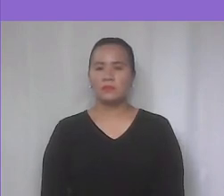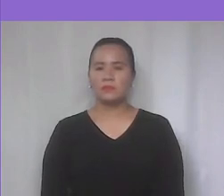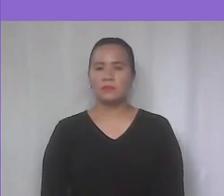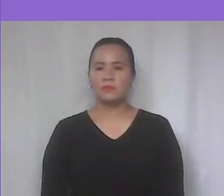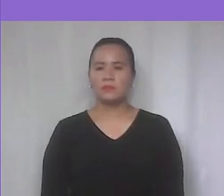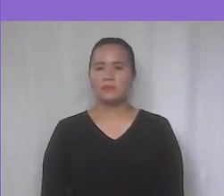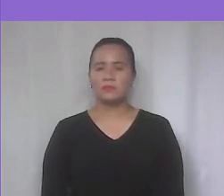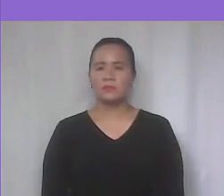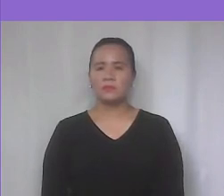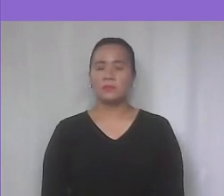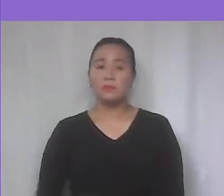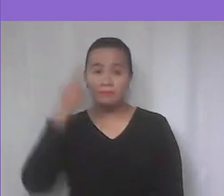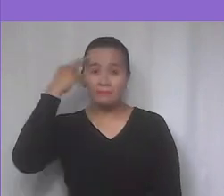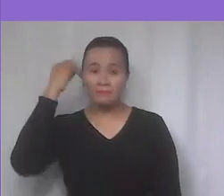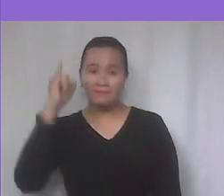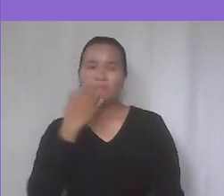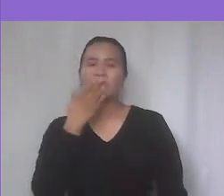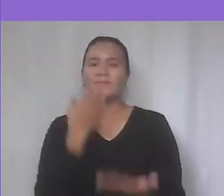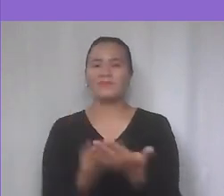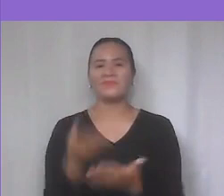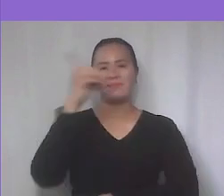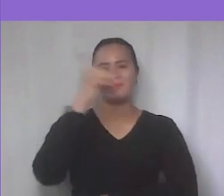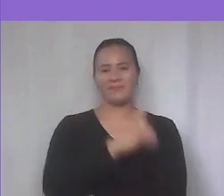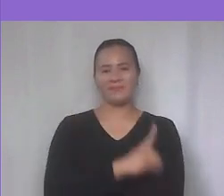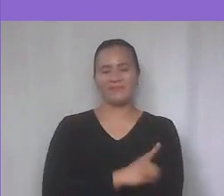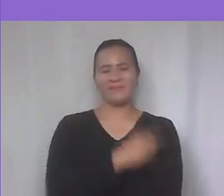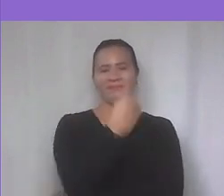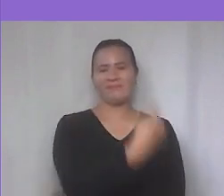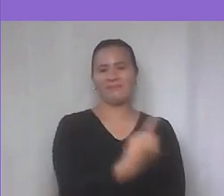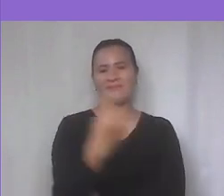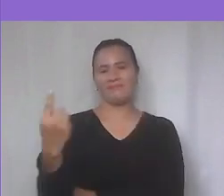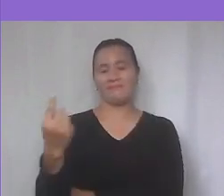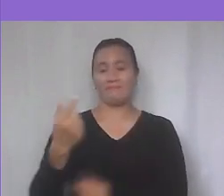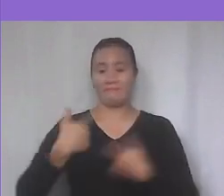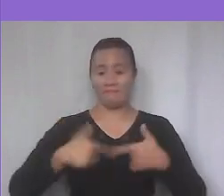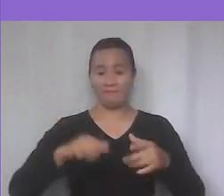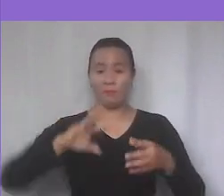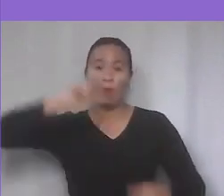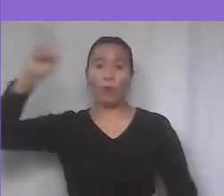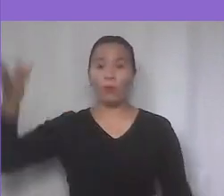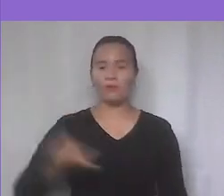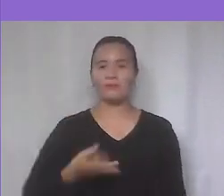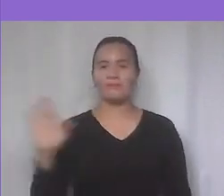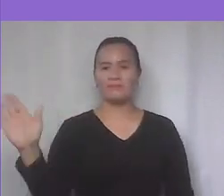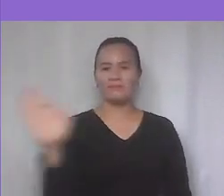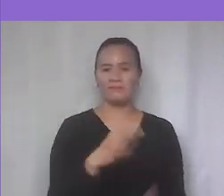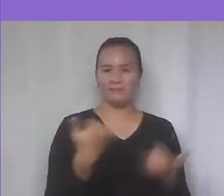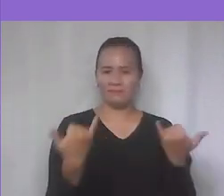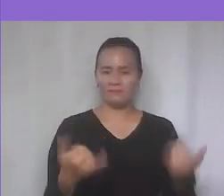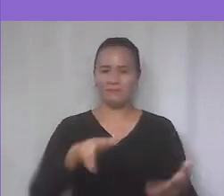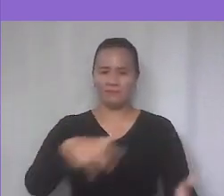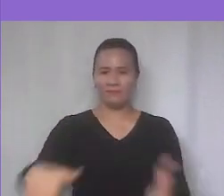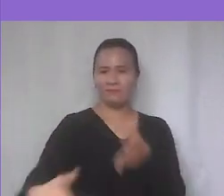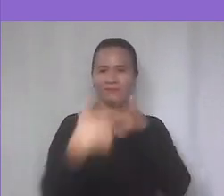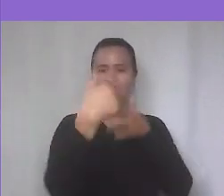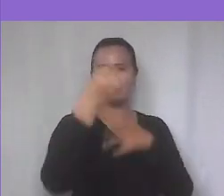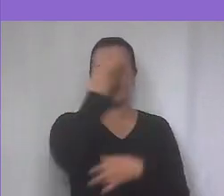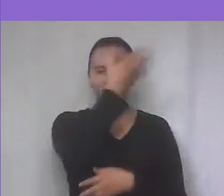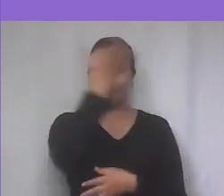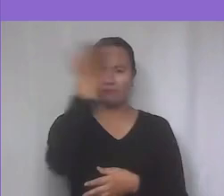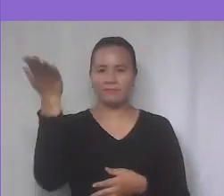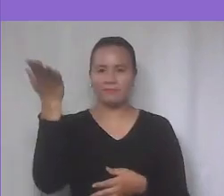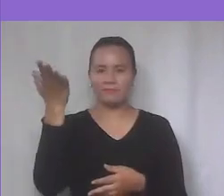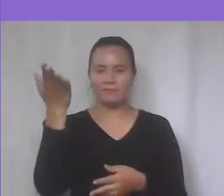Hi, good day to everyone. Let me welcome you to this online information drive or advocacy training